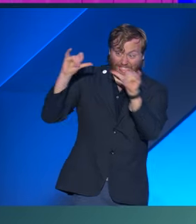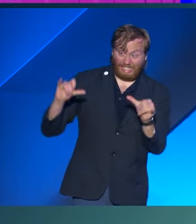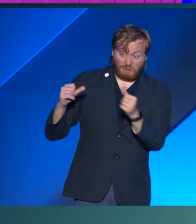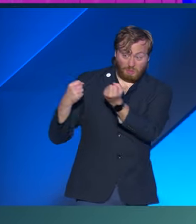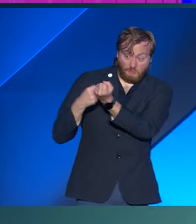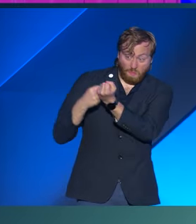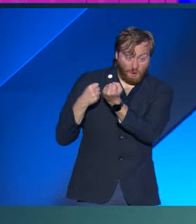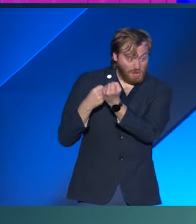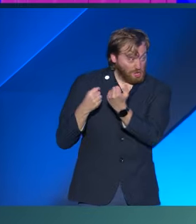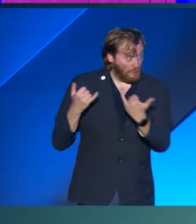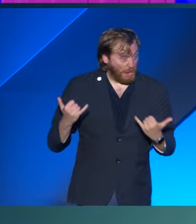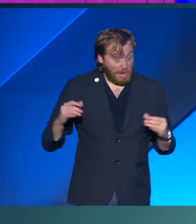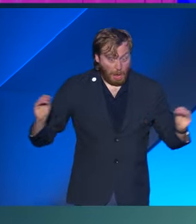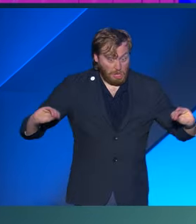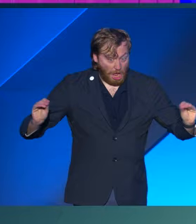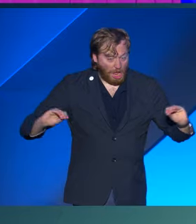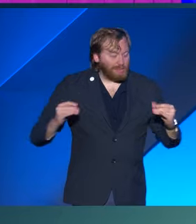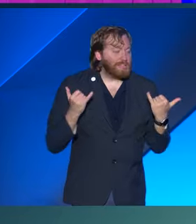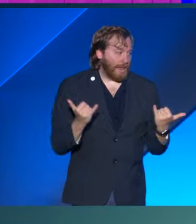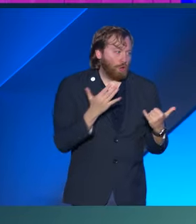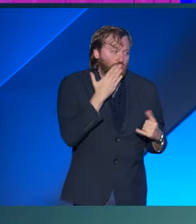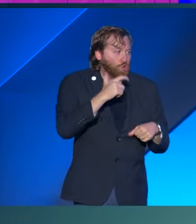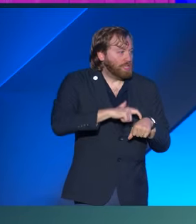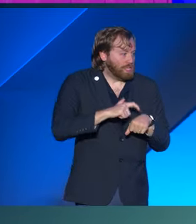great time to create some.